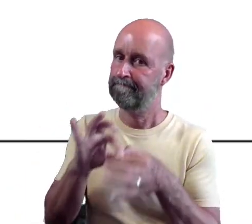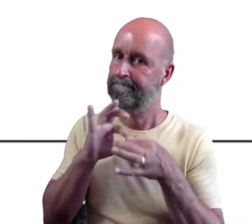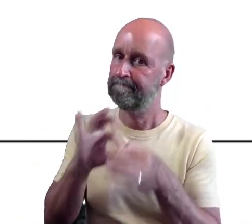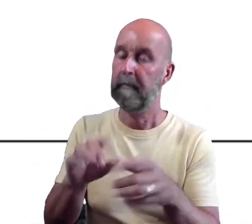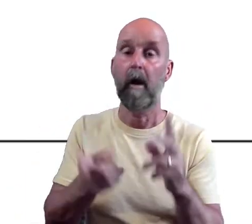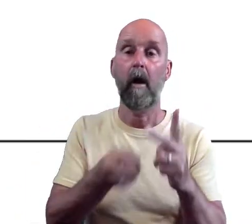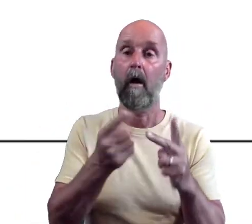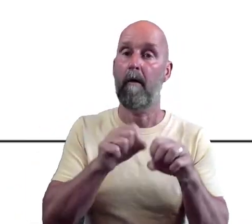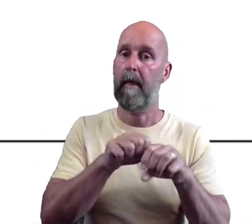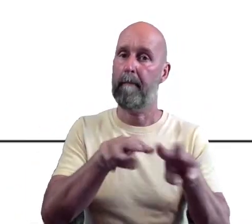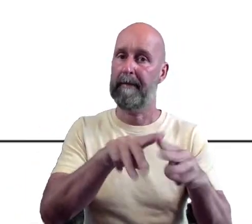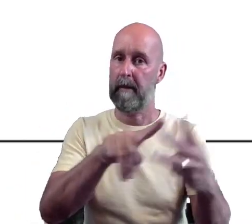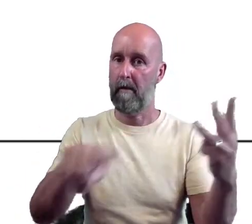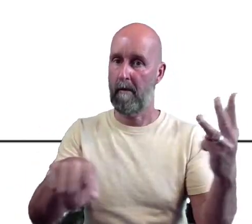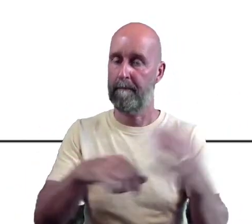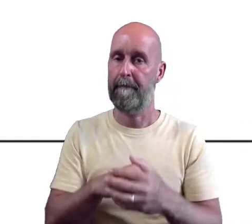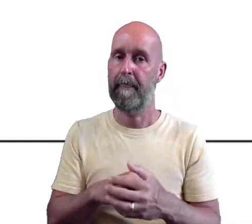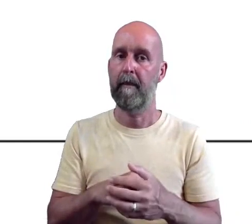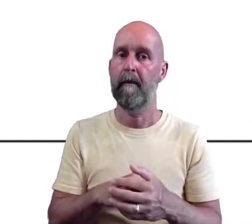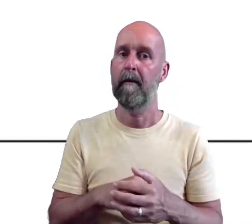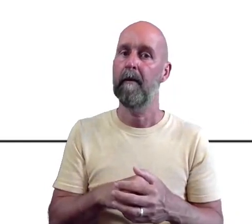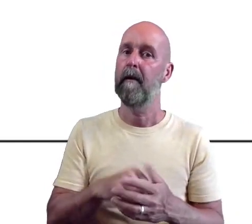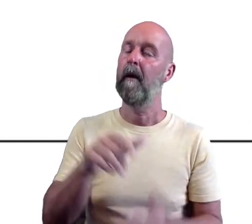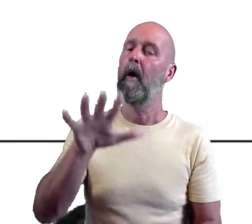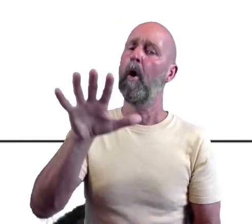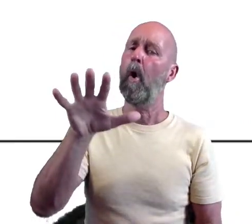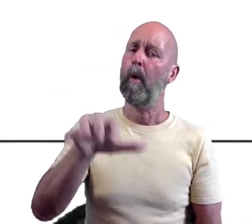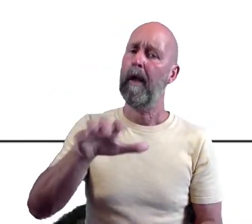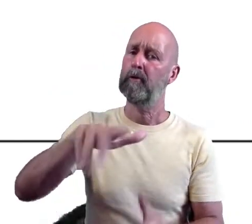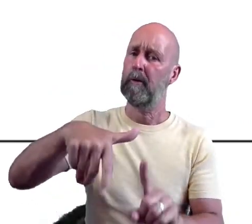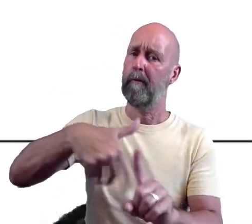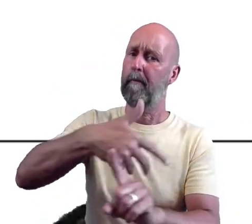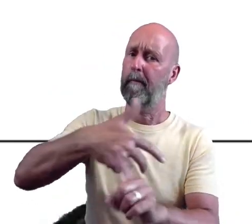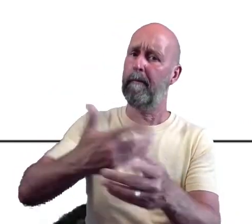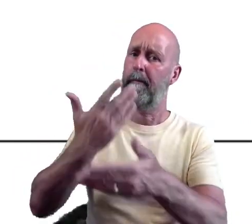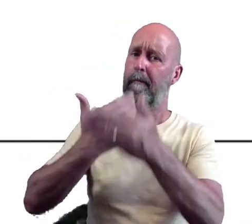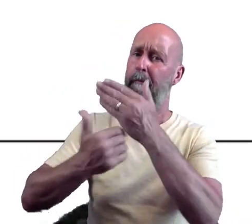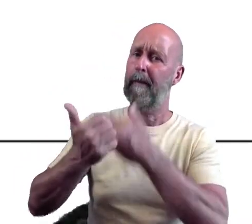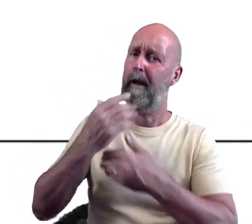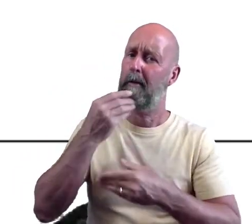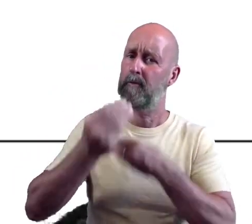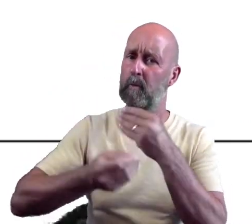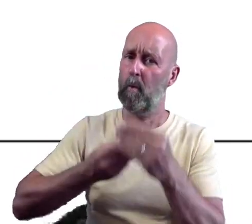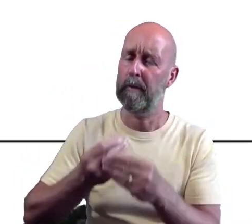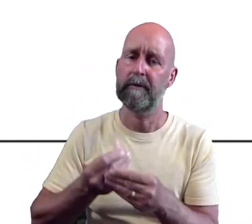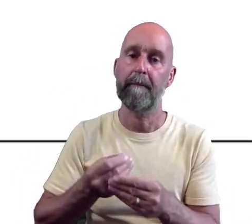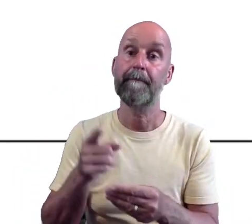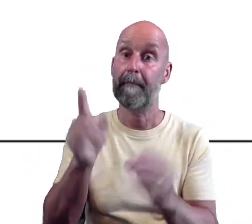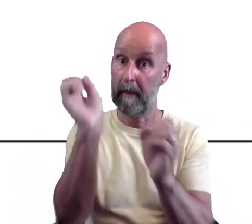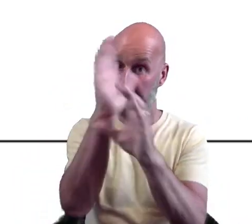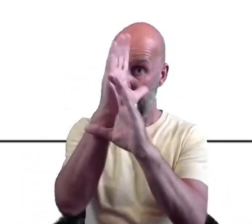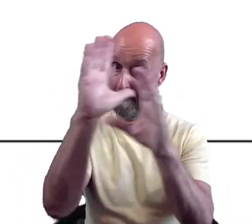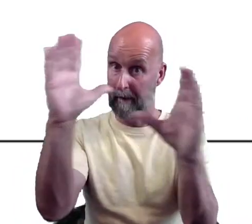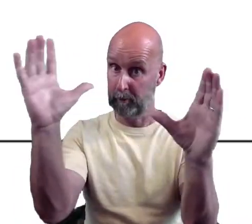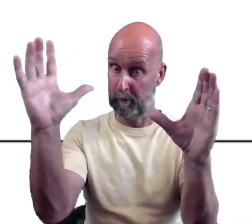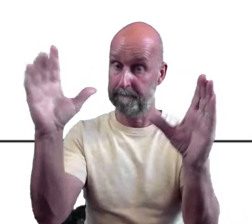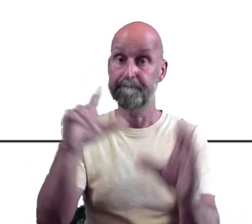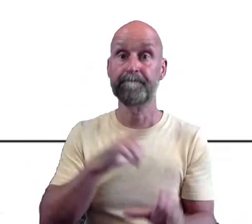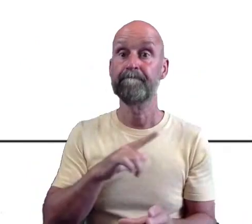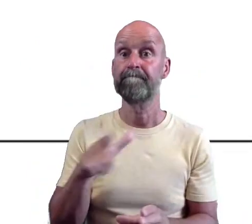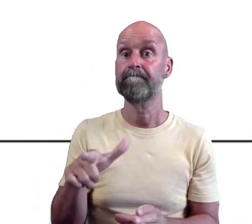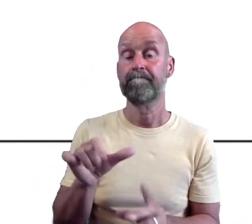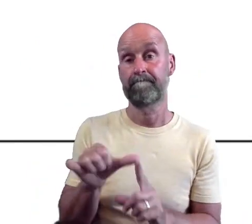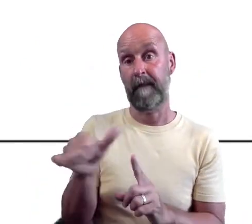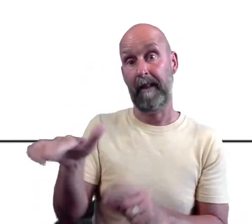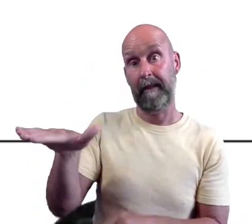And the first I'm calling location backstories. So the way I like to think about this is imagining being next to a little kid who